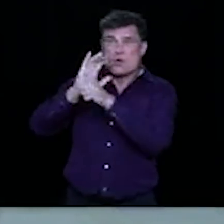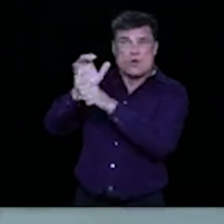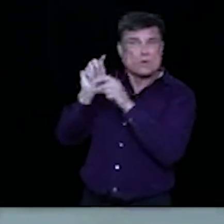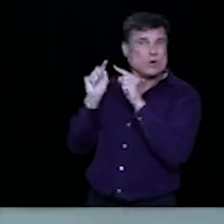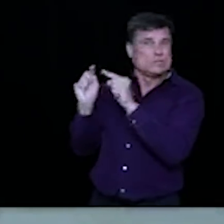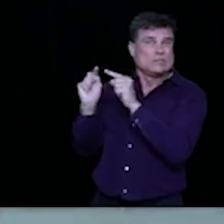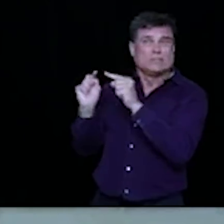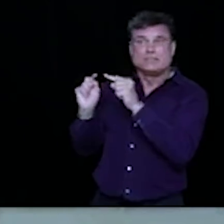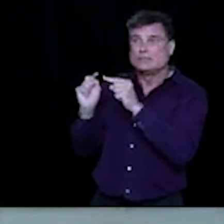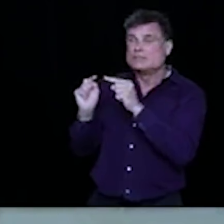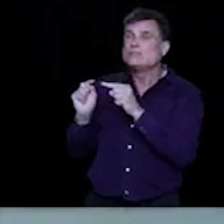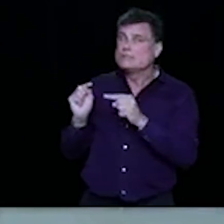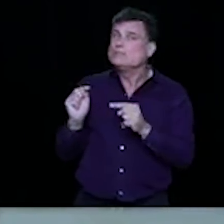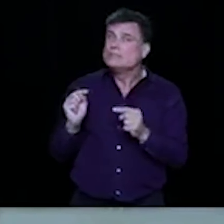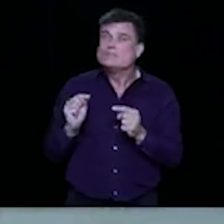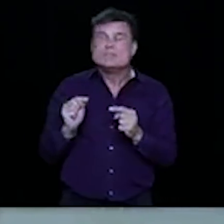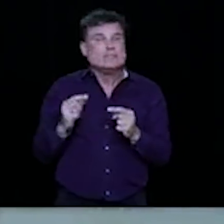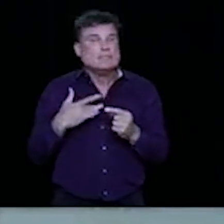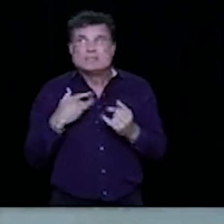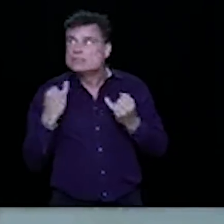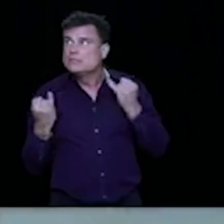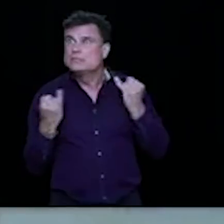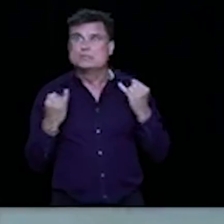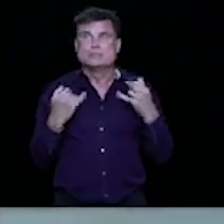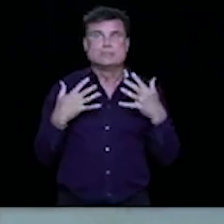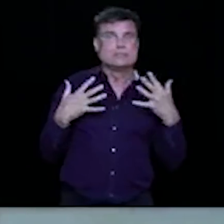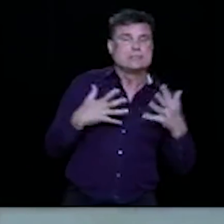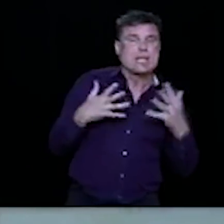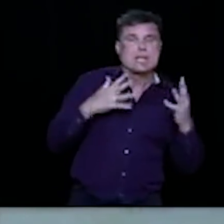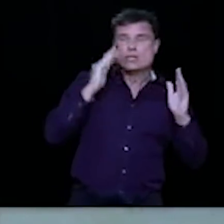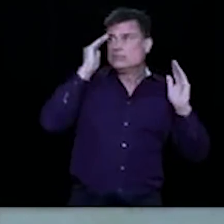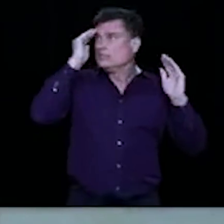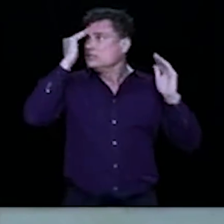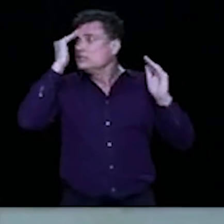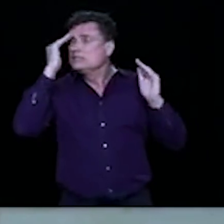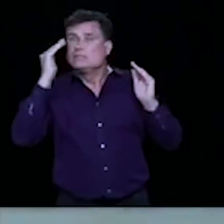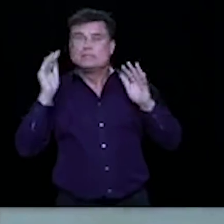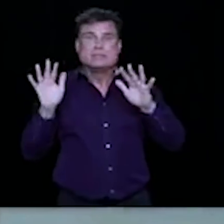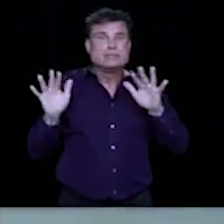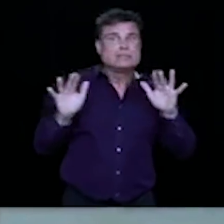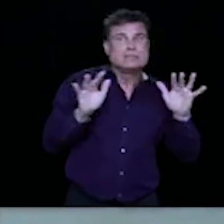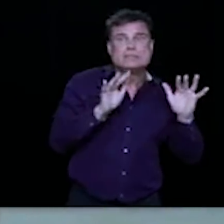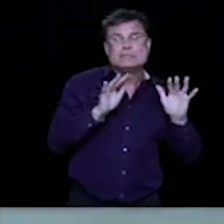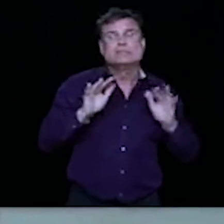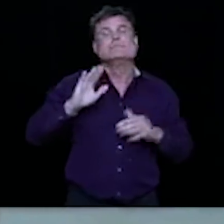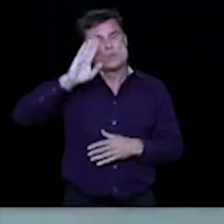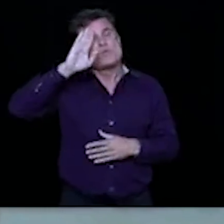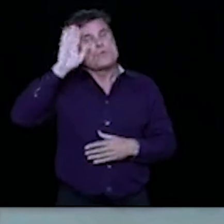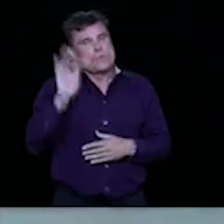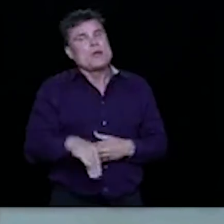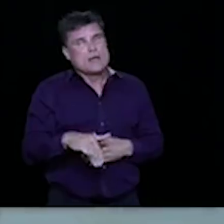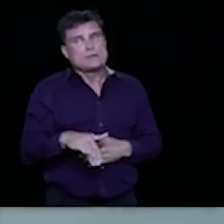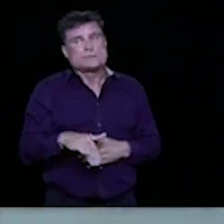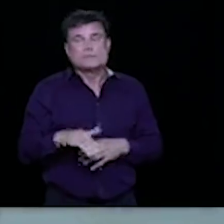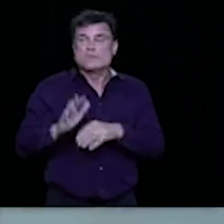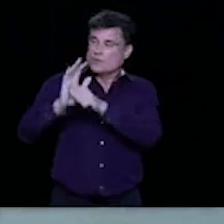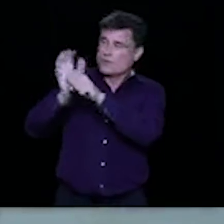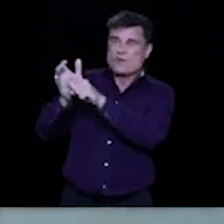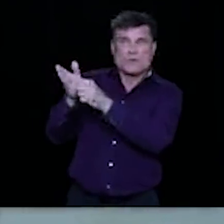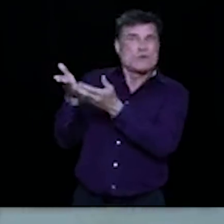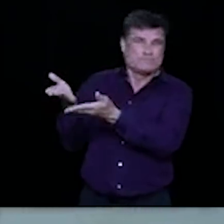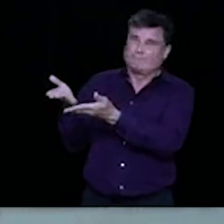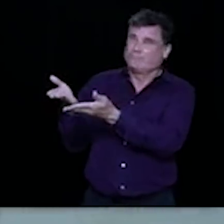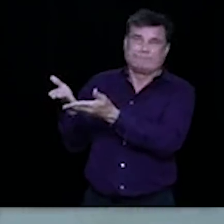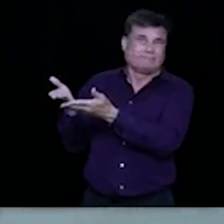us, they are a cause for fear and for anxiety. We know this virus is going to be in our communities for many months to